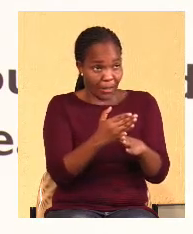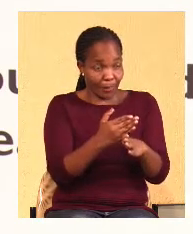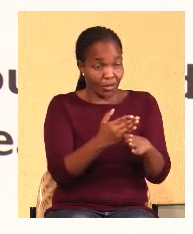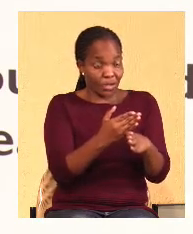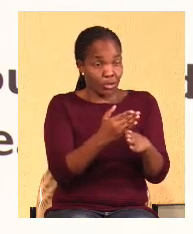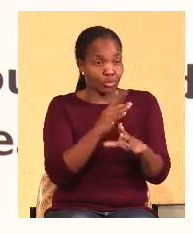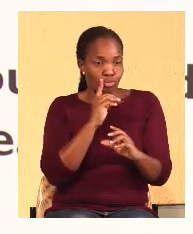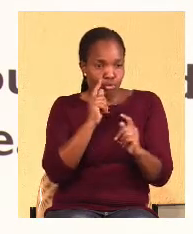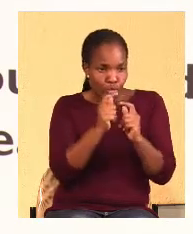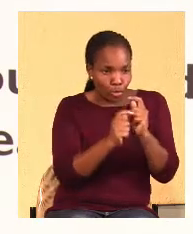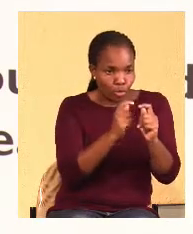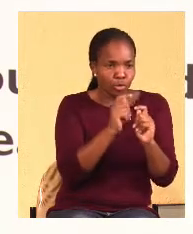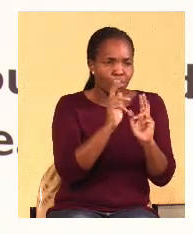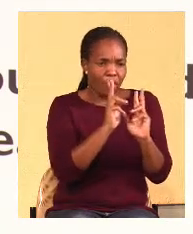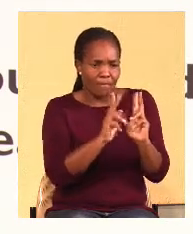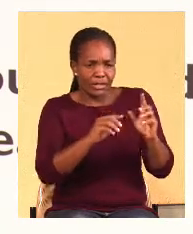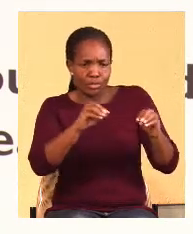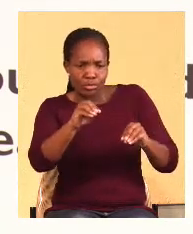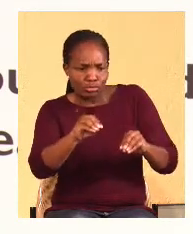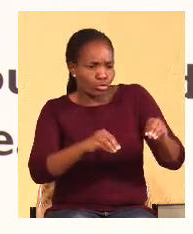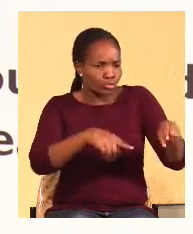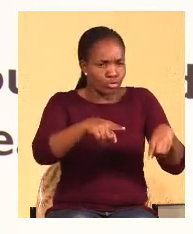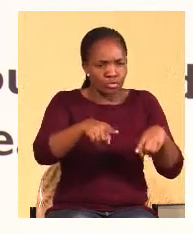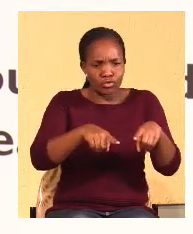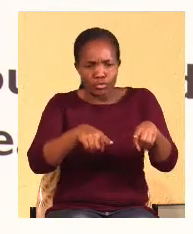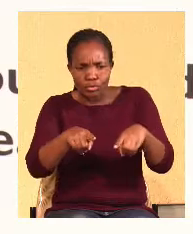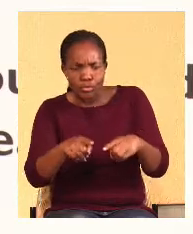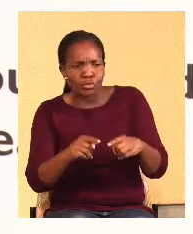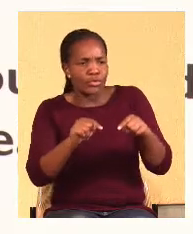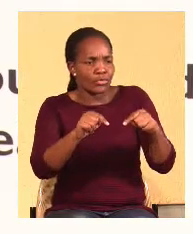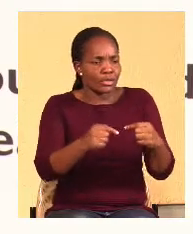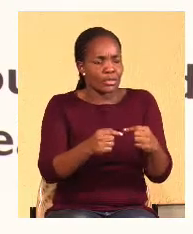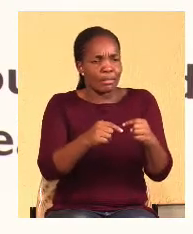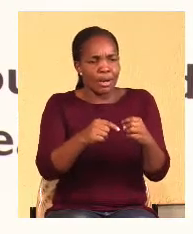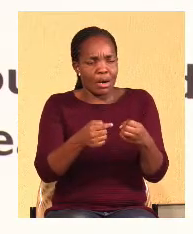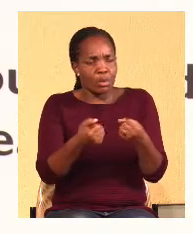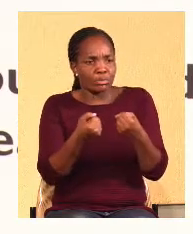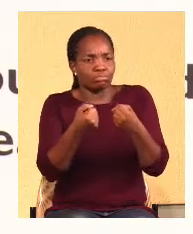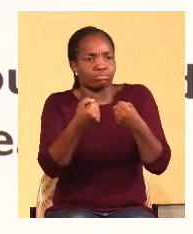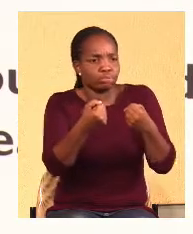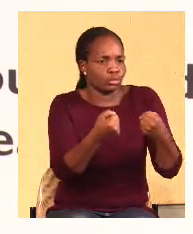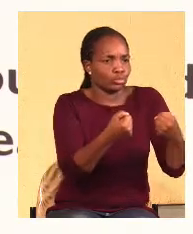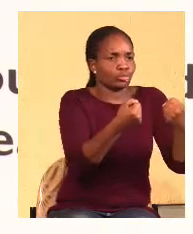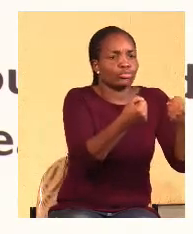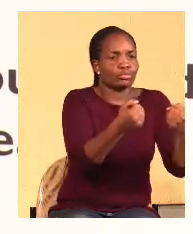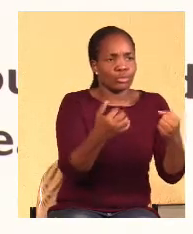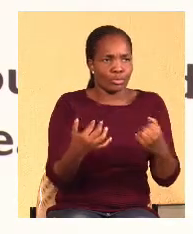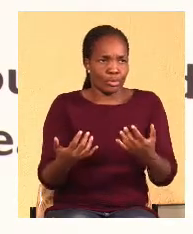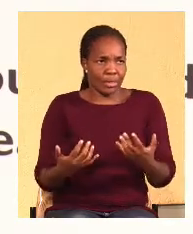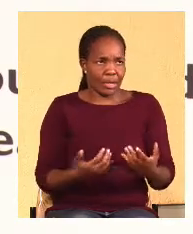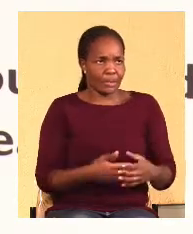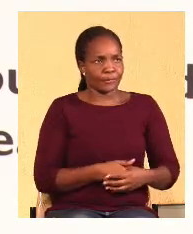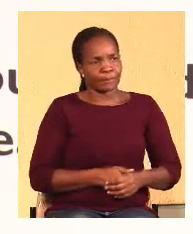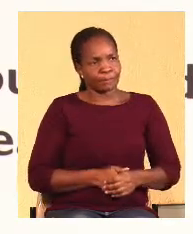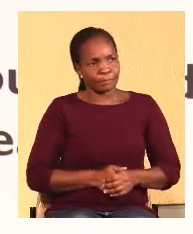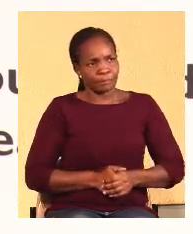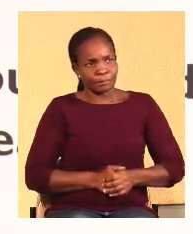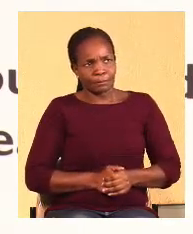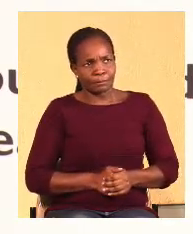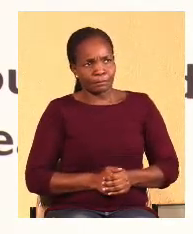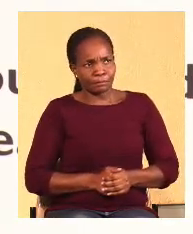movement of persons and goods. Because remember, it's not only people that move, but of course, goods can't move without people.